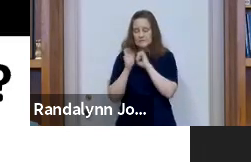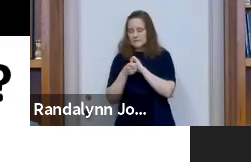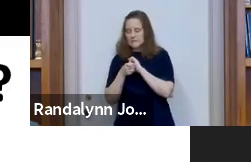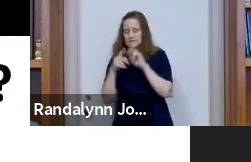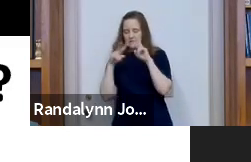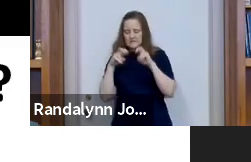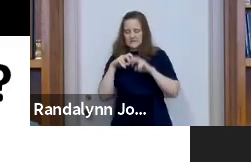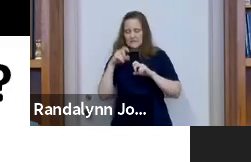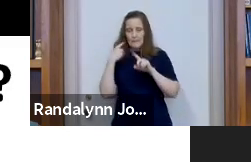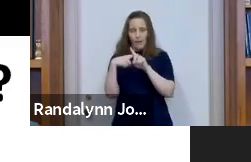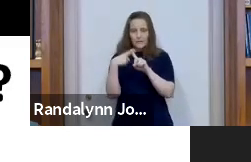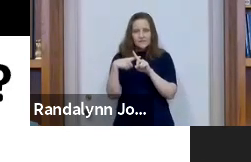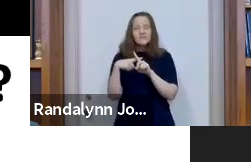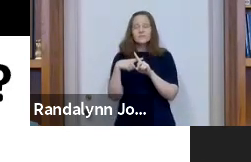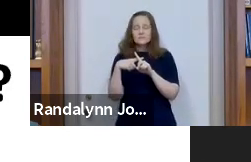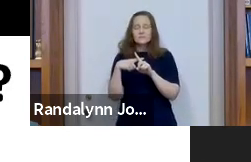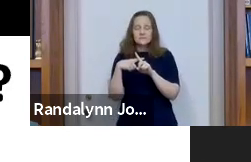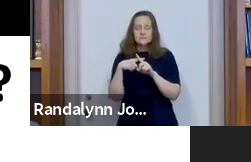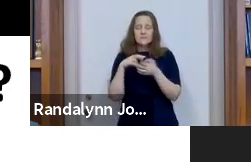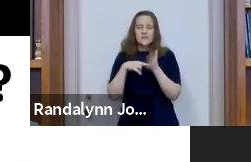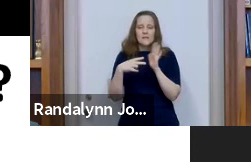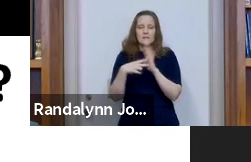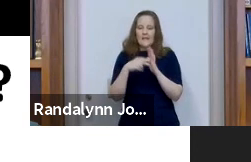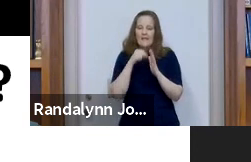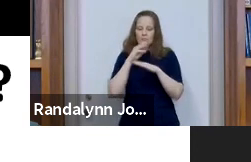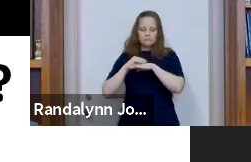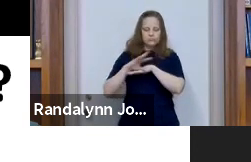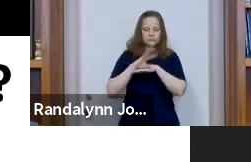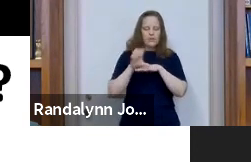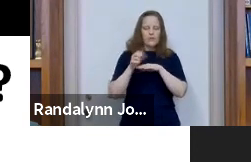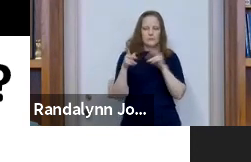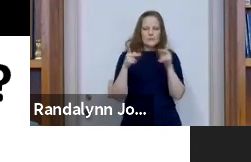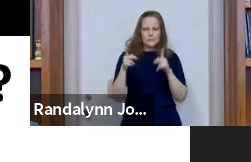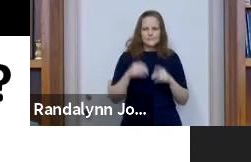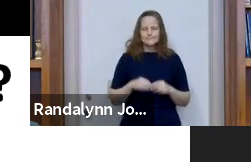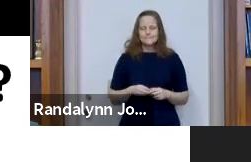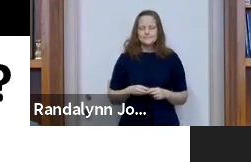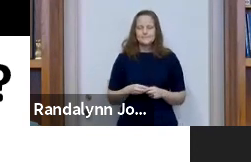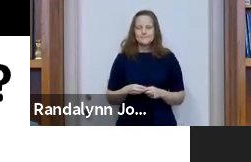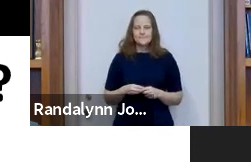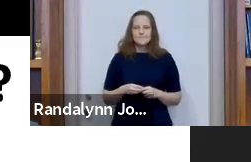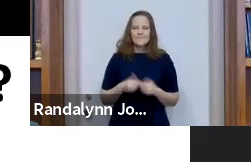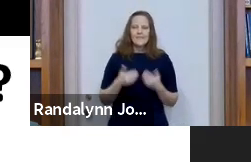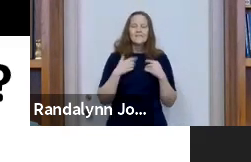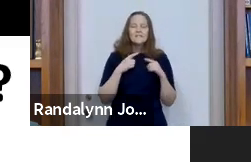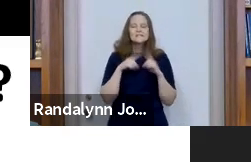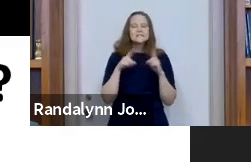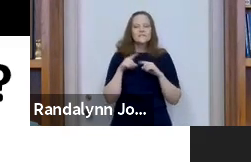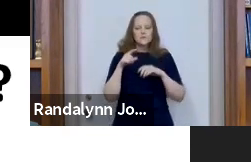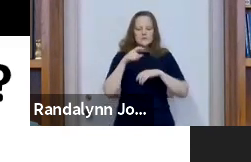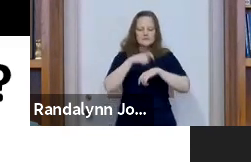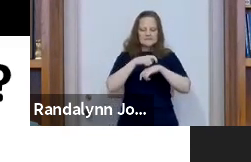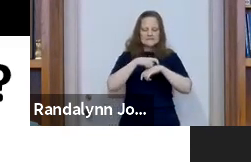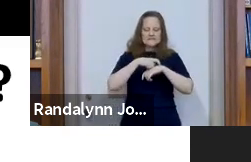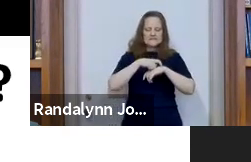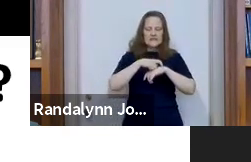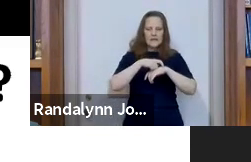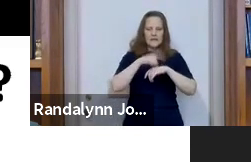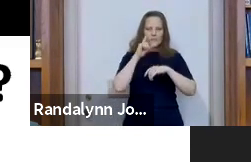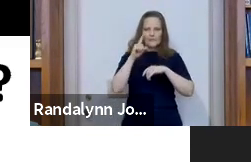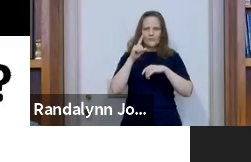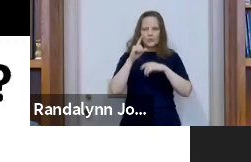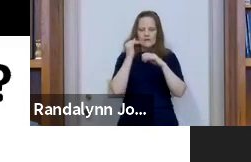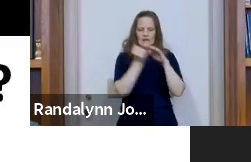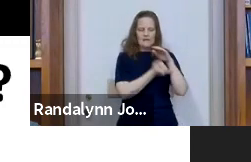that they haven't still been around other folks and potentially infecting more people. There are different timelines for isolation versus